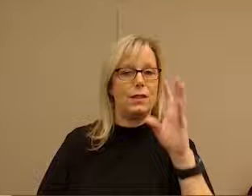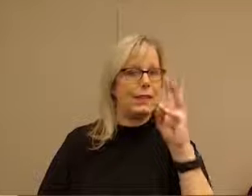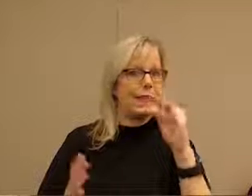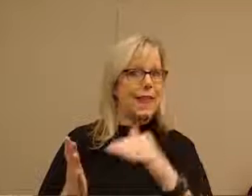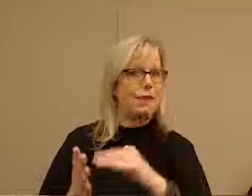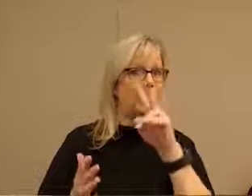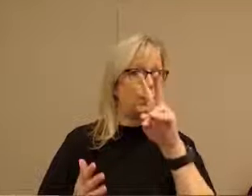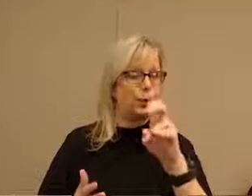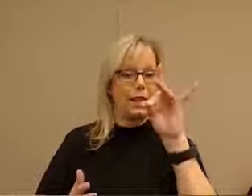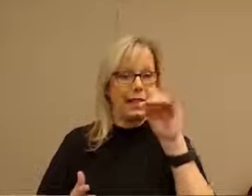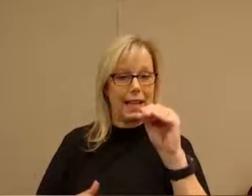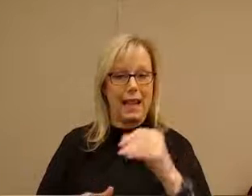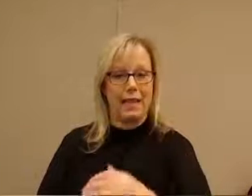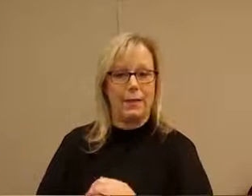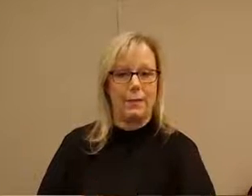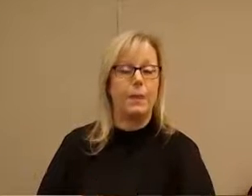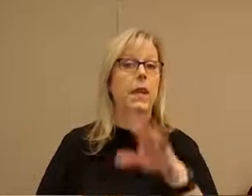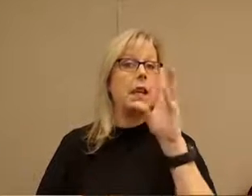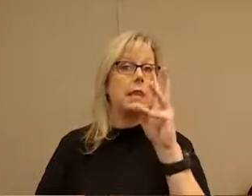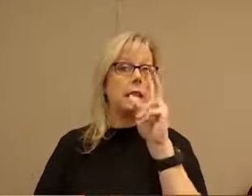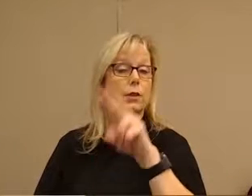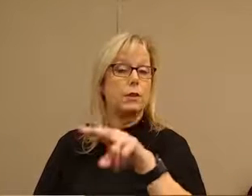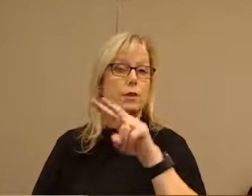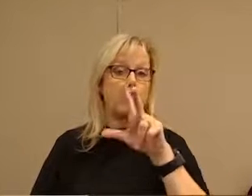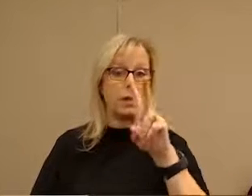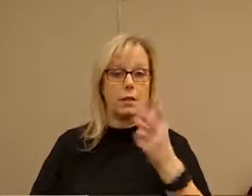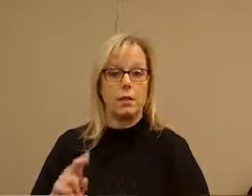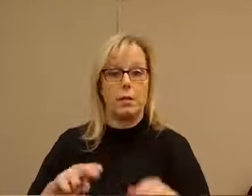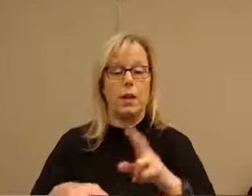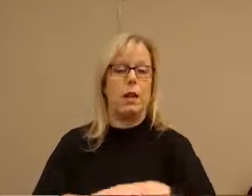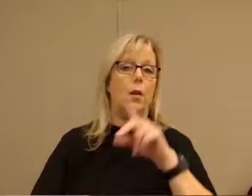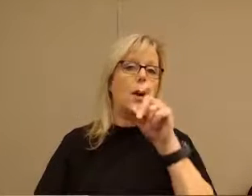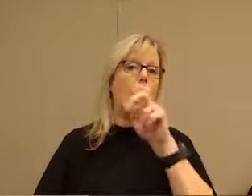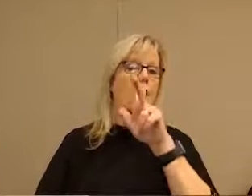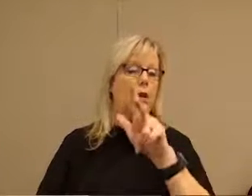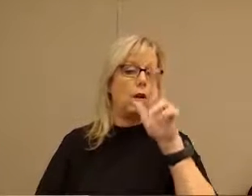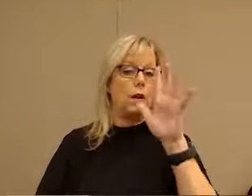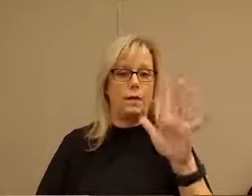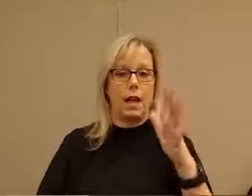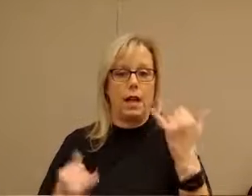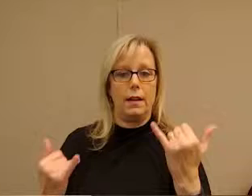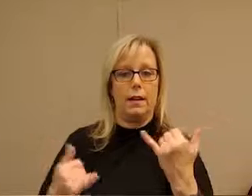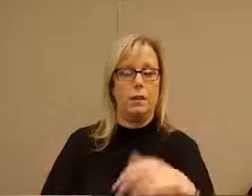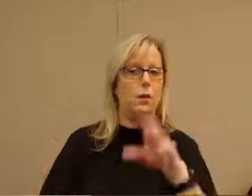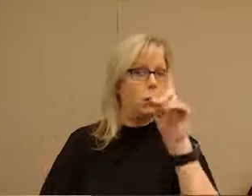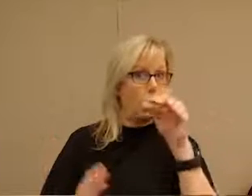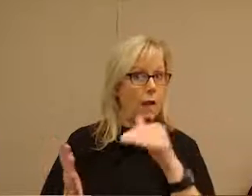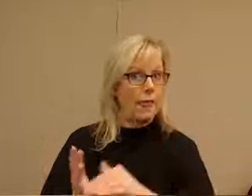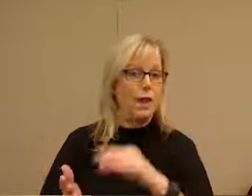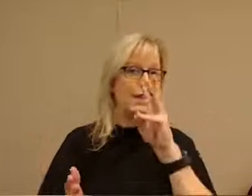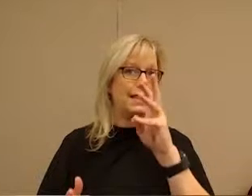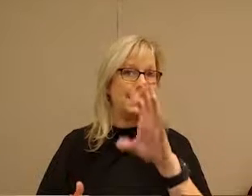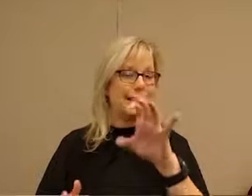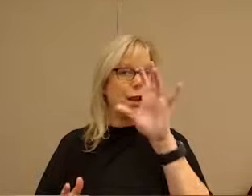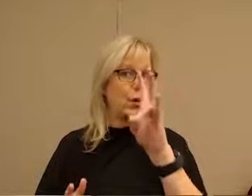to 6,280. 62232 up 135 to